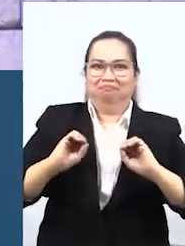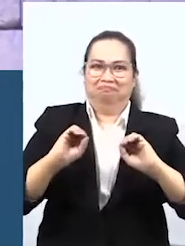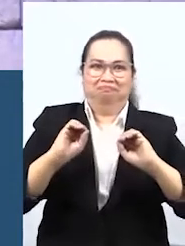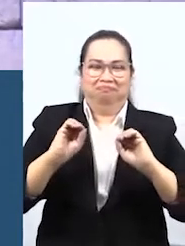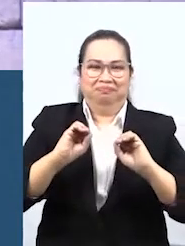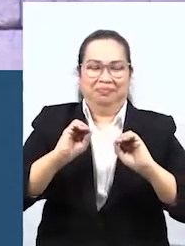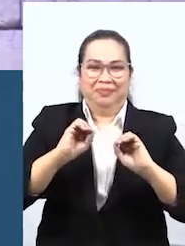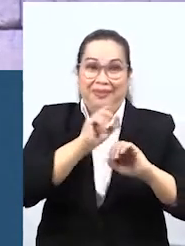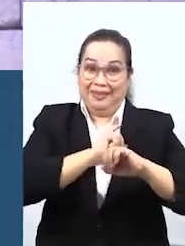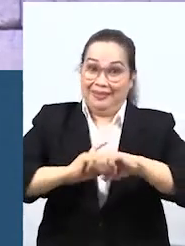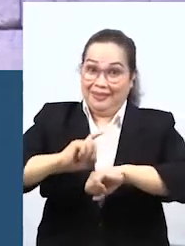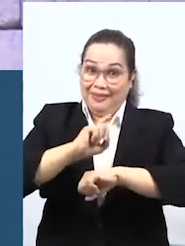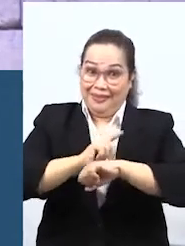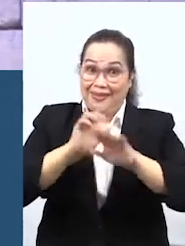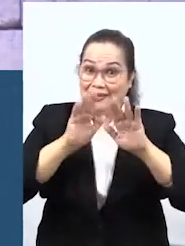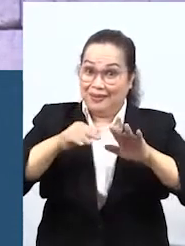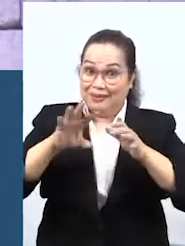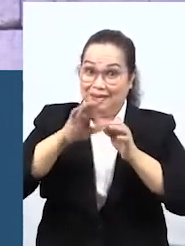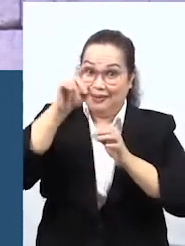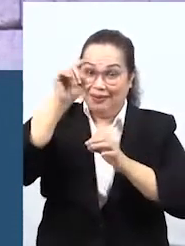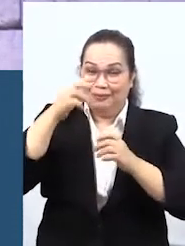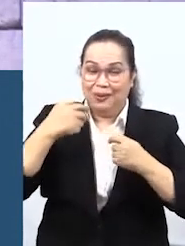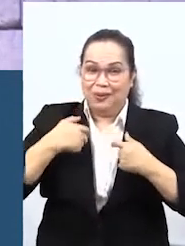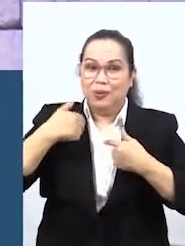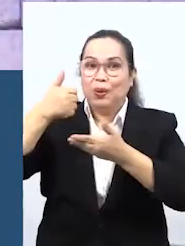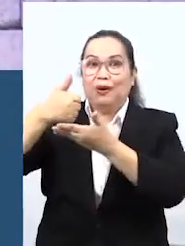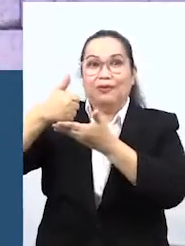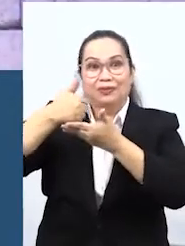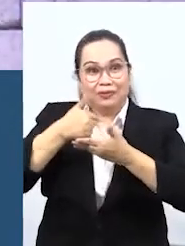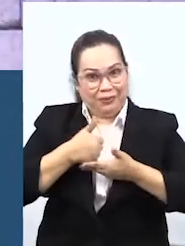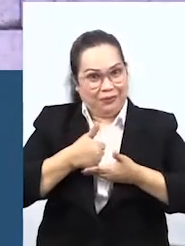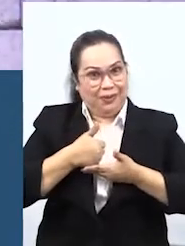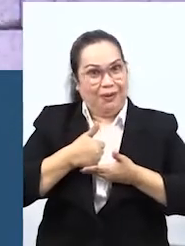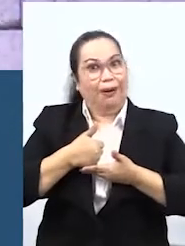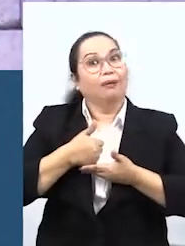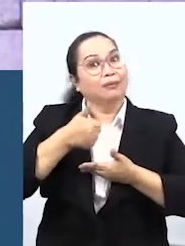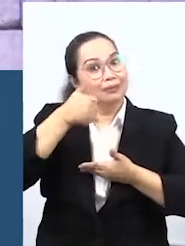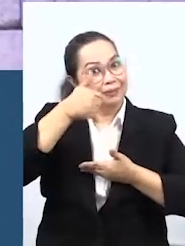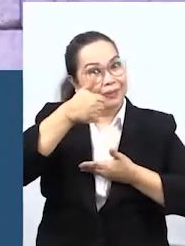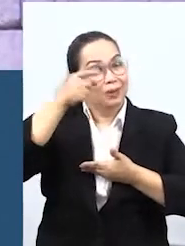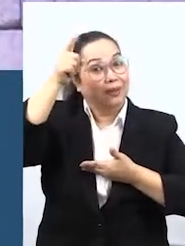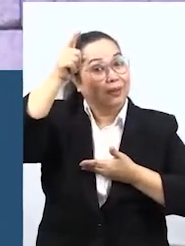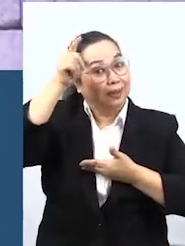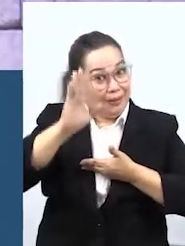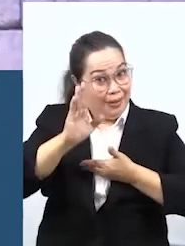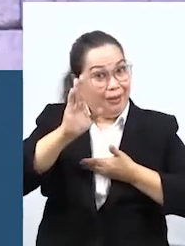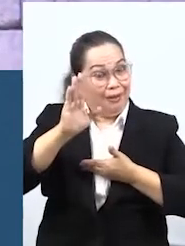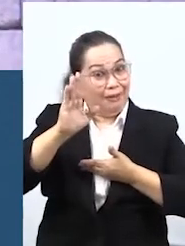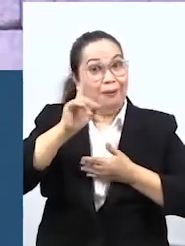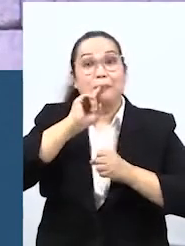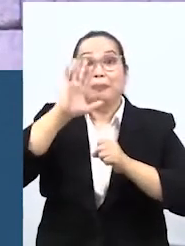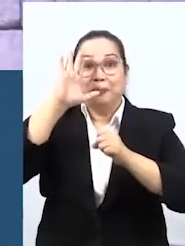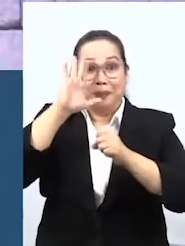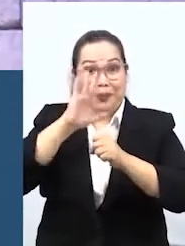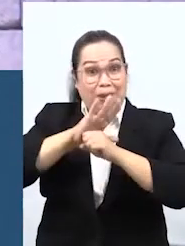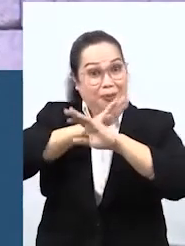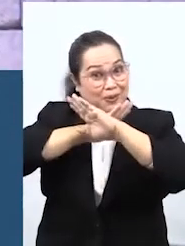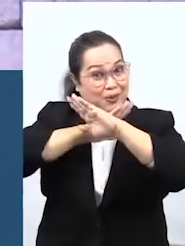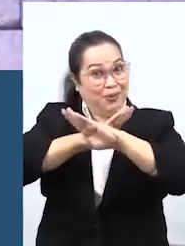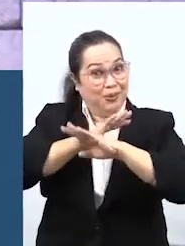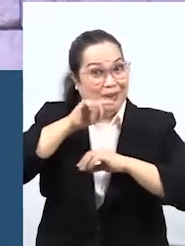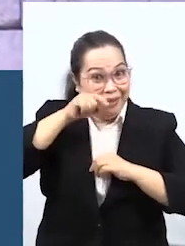the kingdom of God instead We have a helper ah ang galing God himself has promised to defend